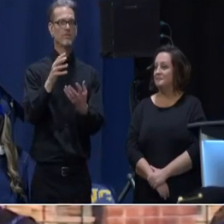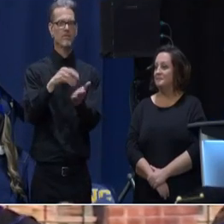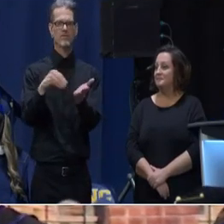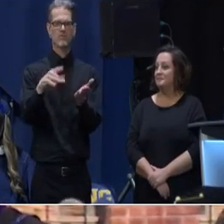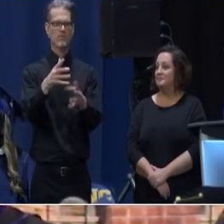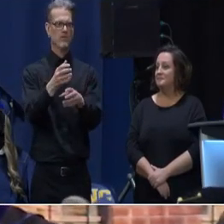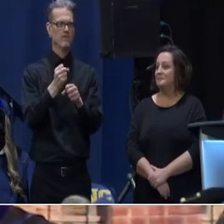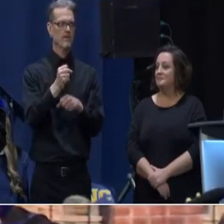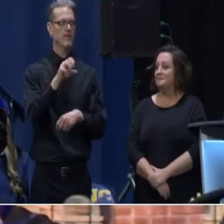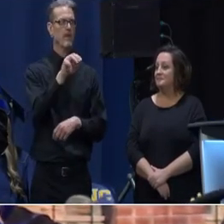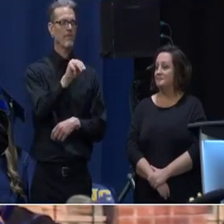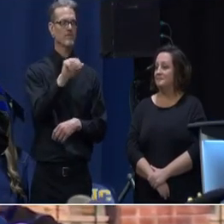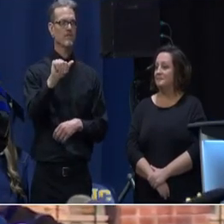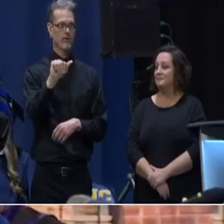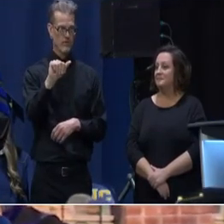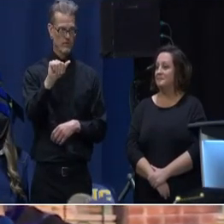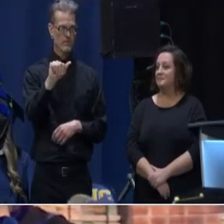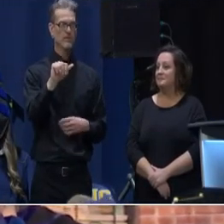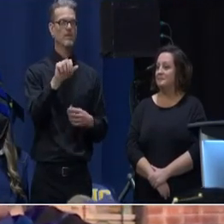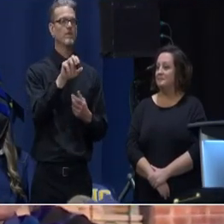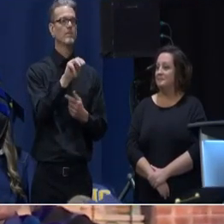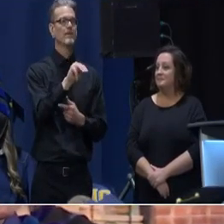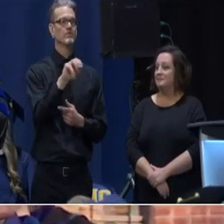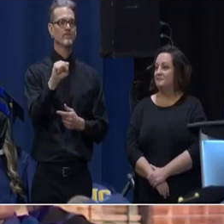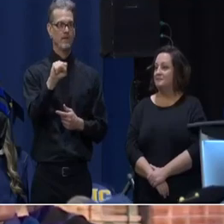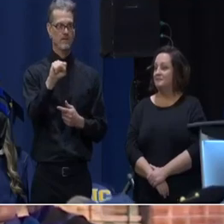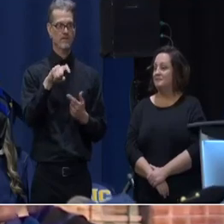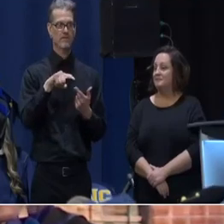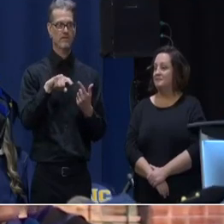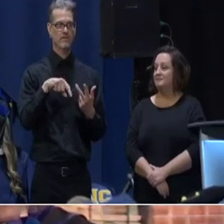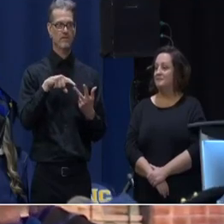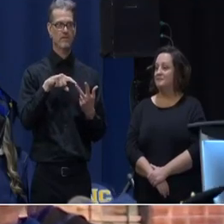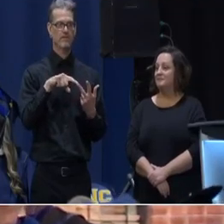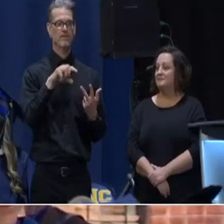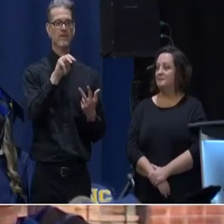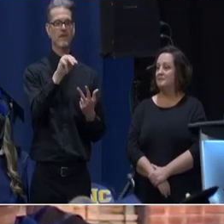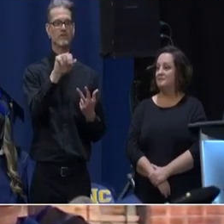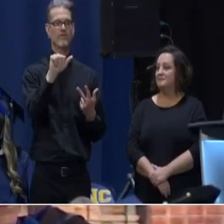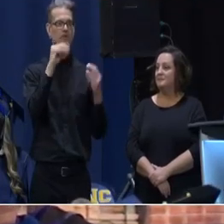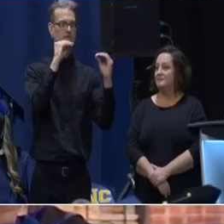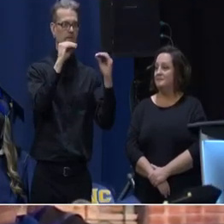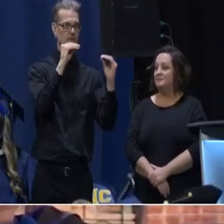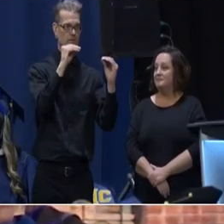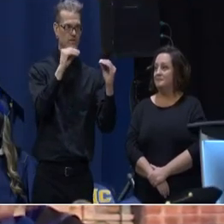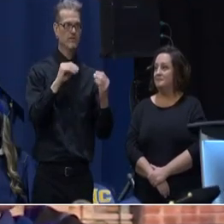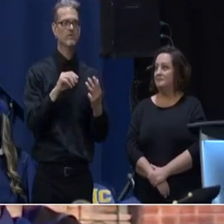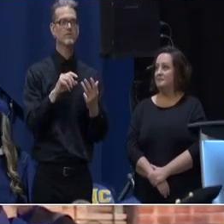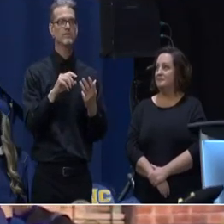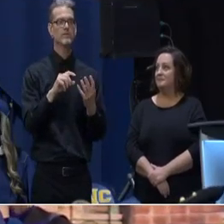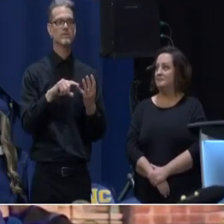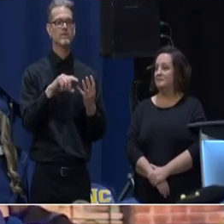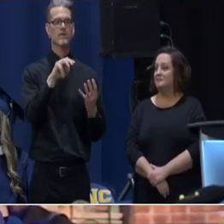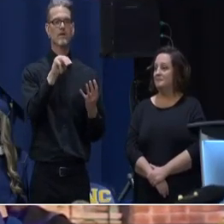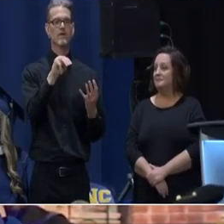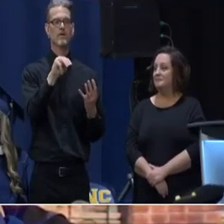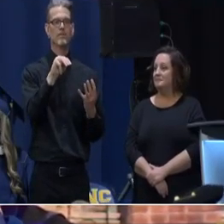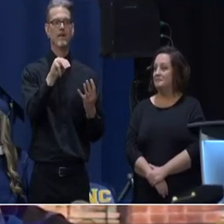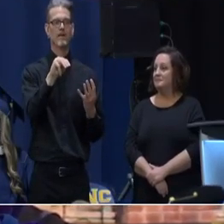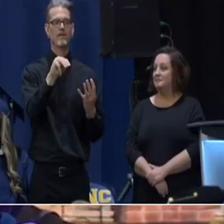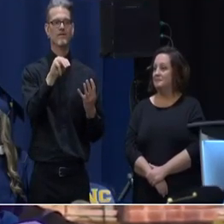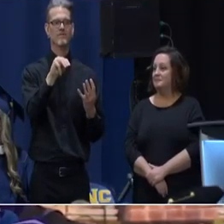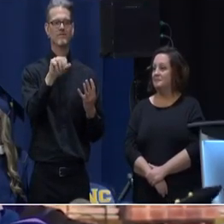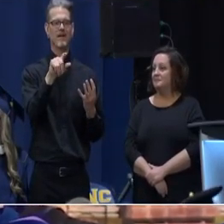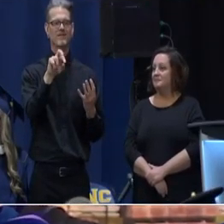Master of Arts, Master of Science, Master of Arts in Teaching, Master of Biological